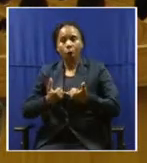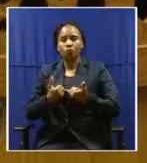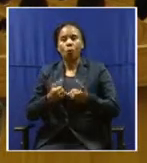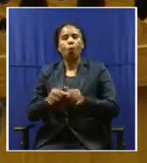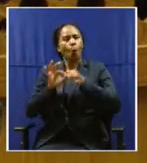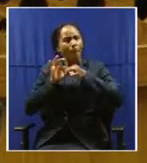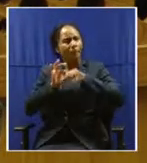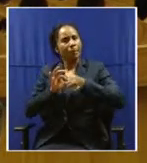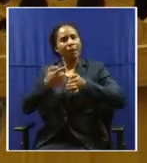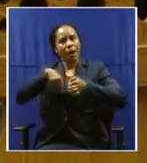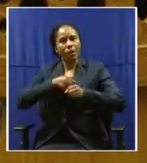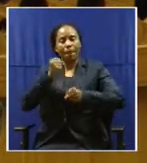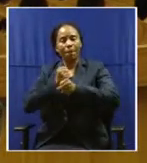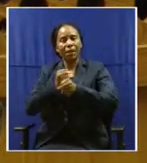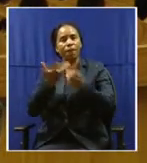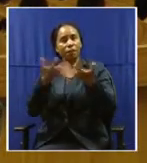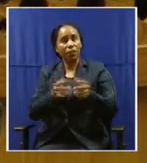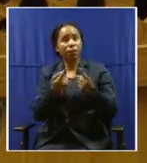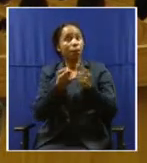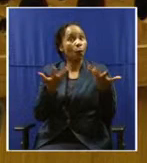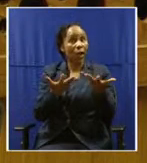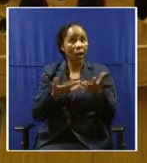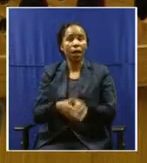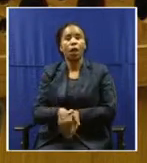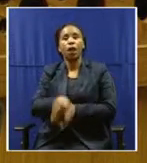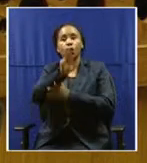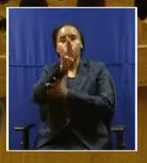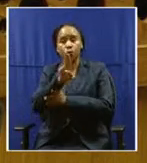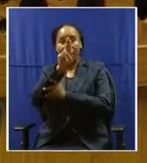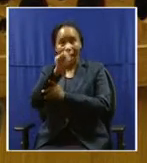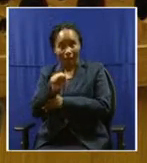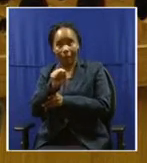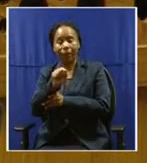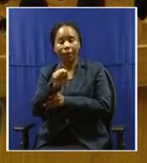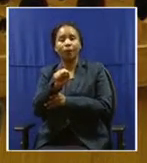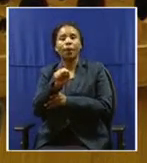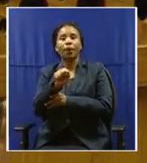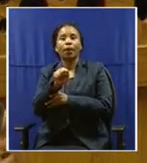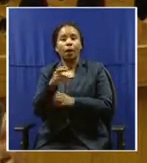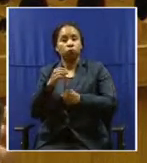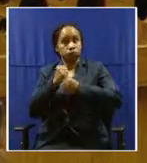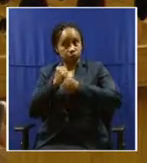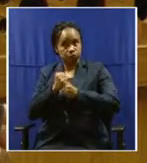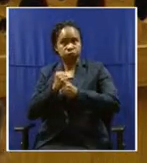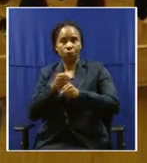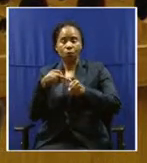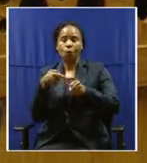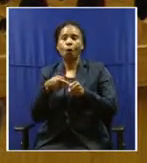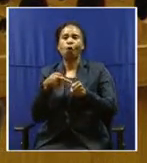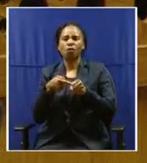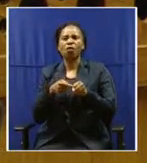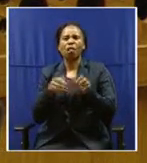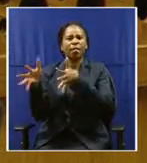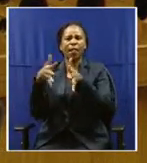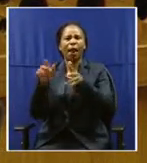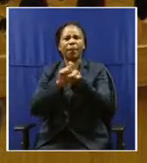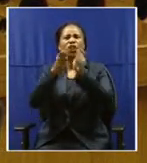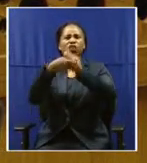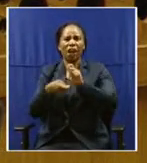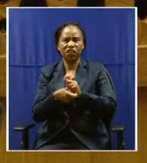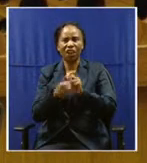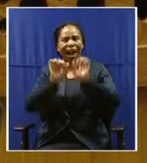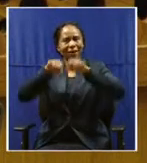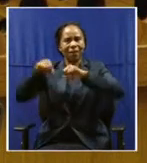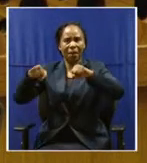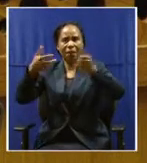commitments under the UN Framework Convention on Climate Change and the Paris Agreement, which include the